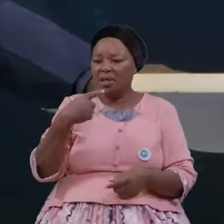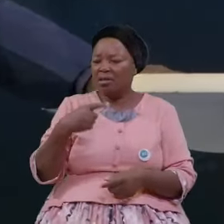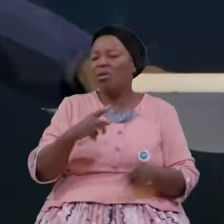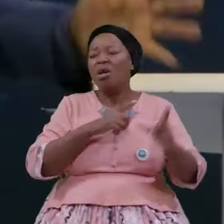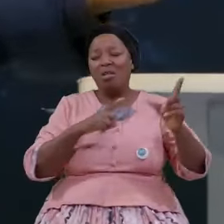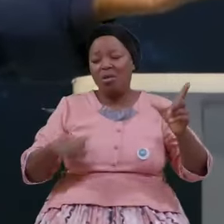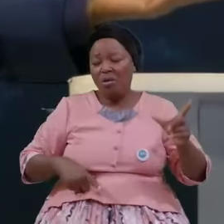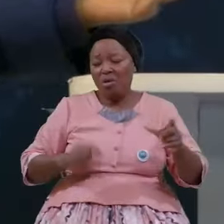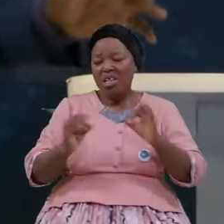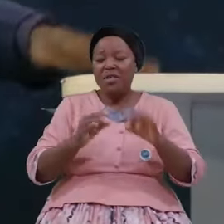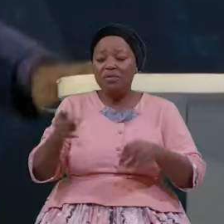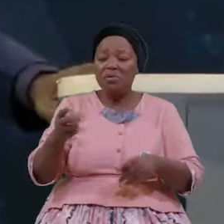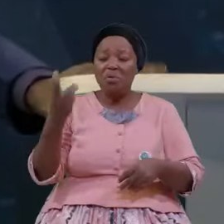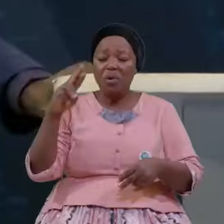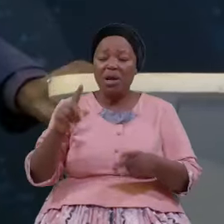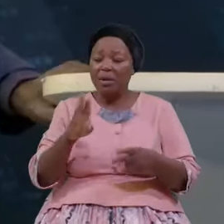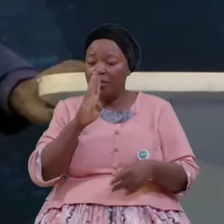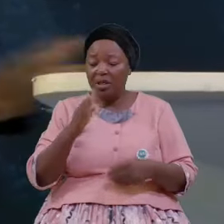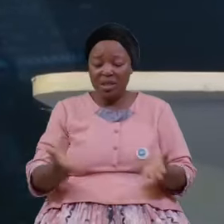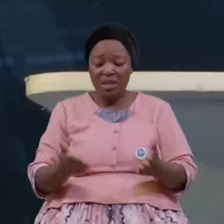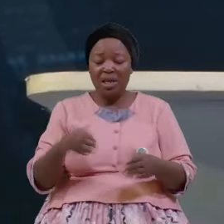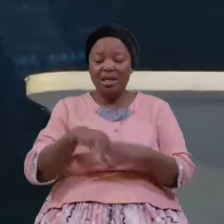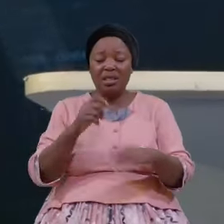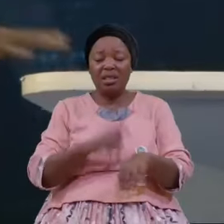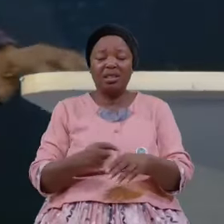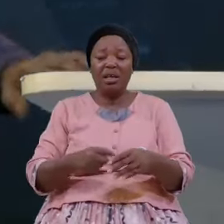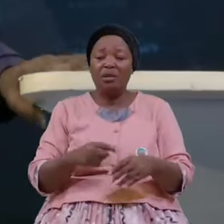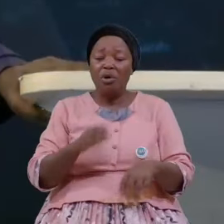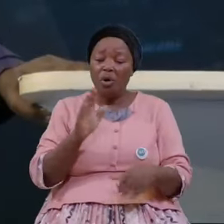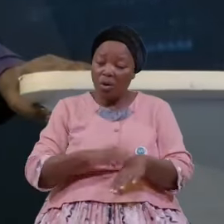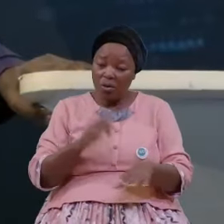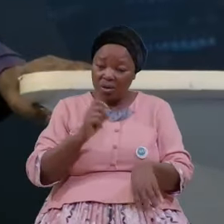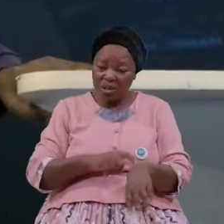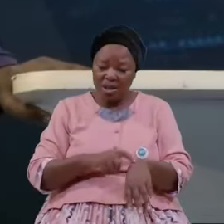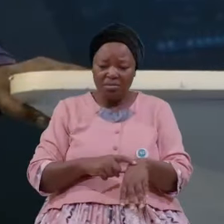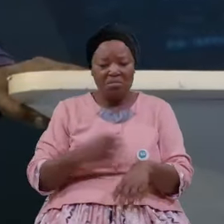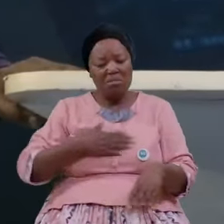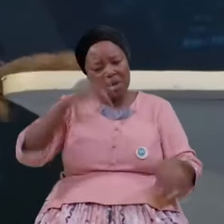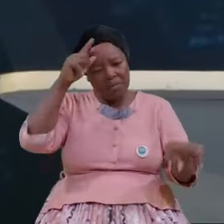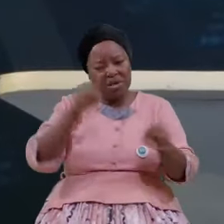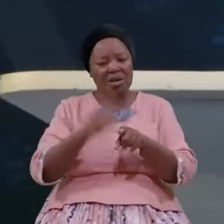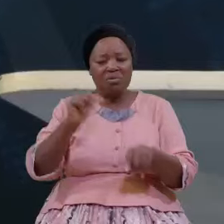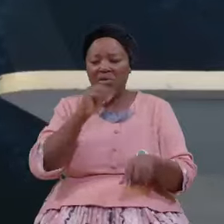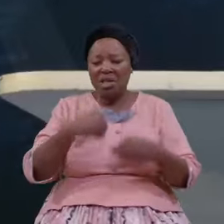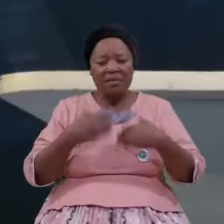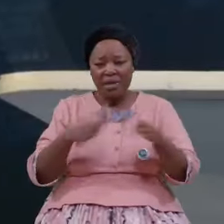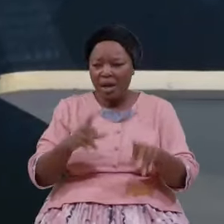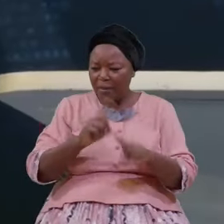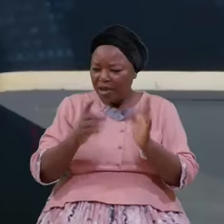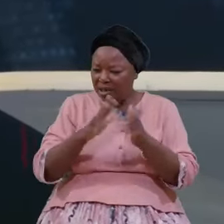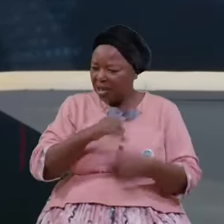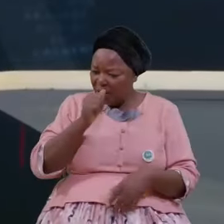the past, my brother would not have died." He says, "But I'm here now." You are saying,